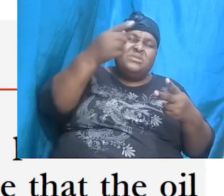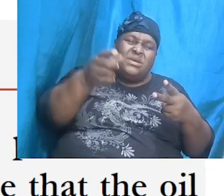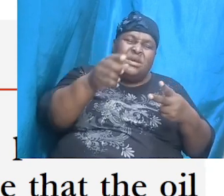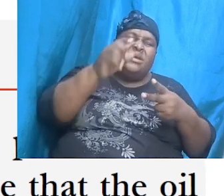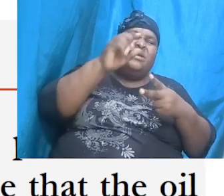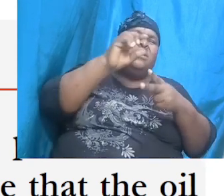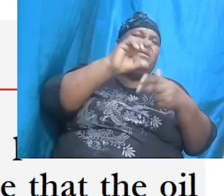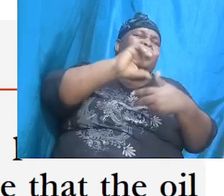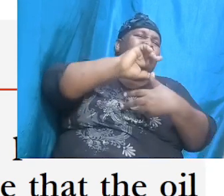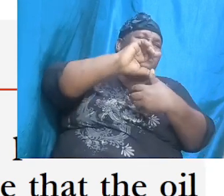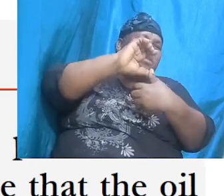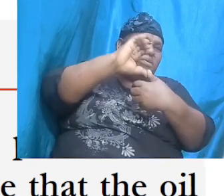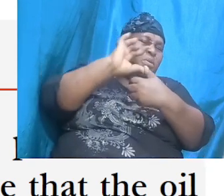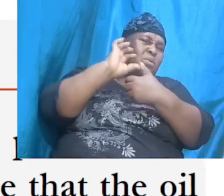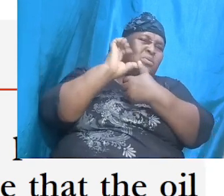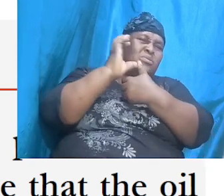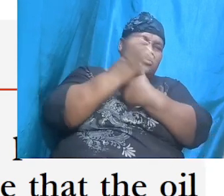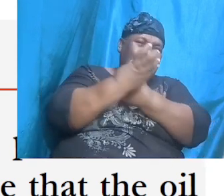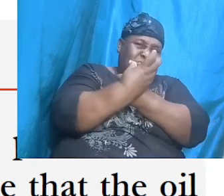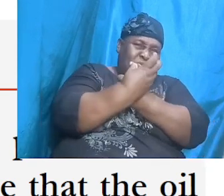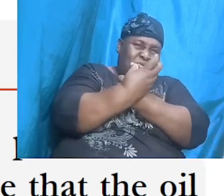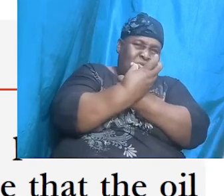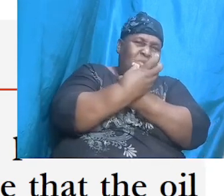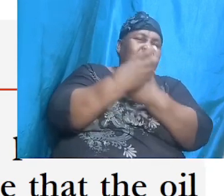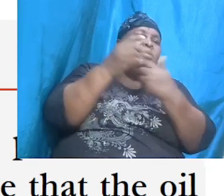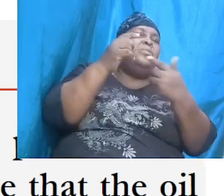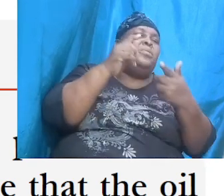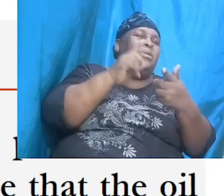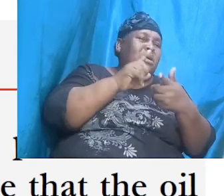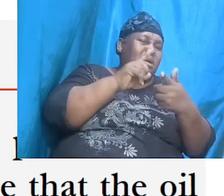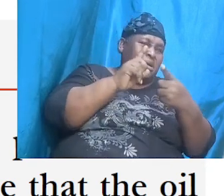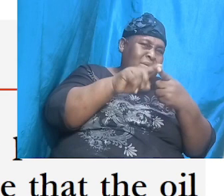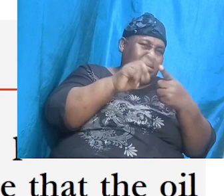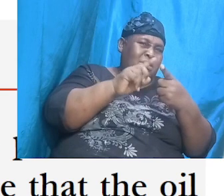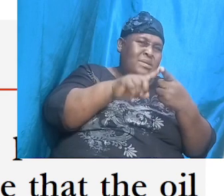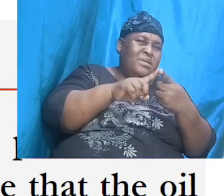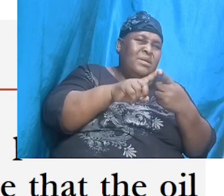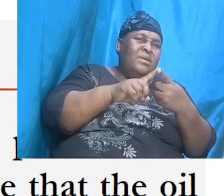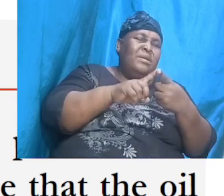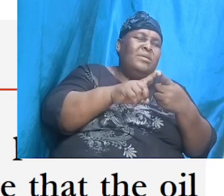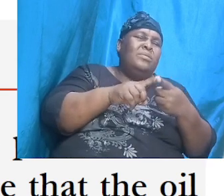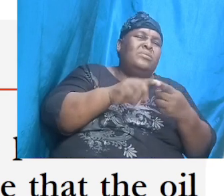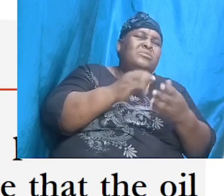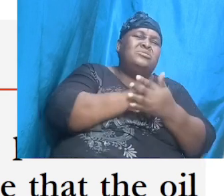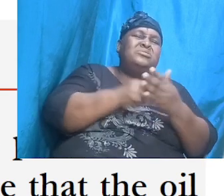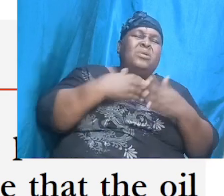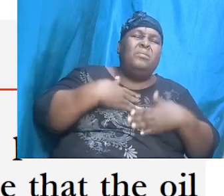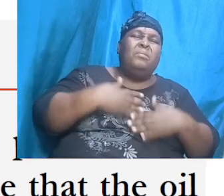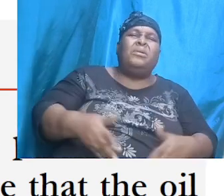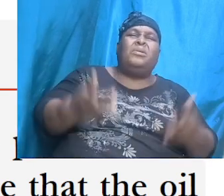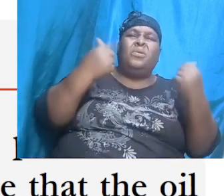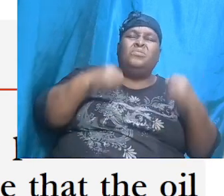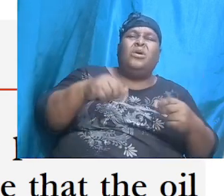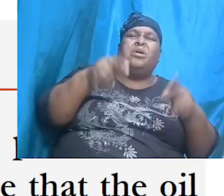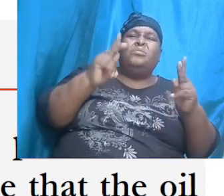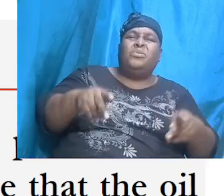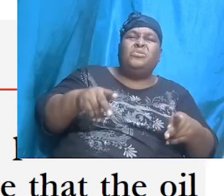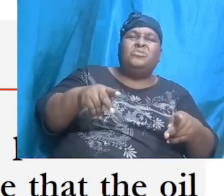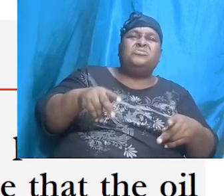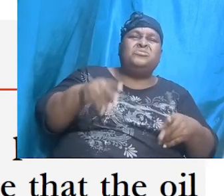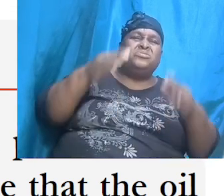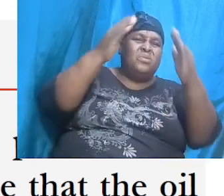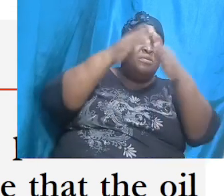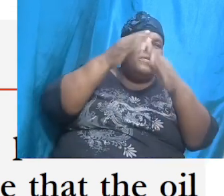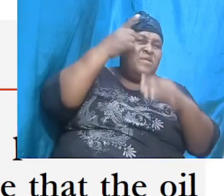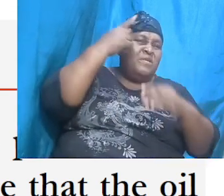Jews. One, it is a normal thing for when somebody to come to a person's house, for them to anoint